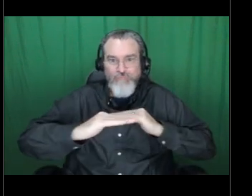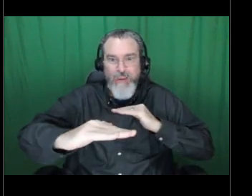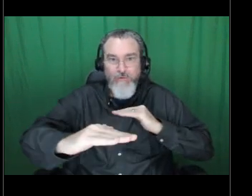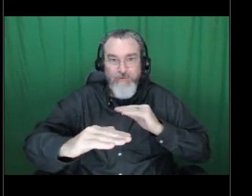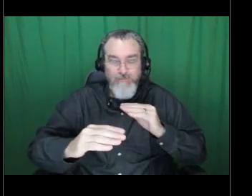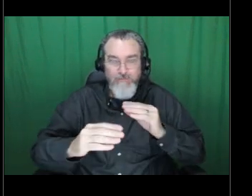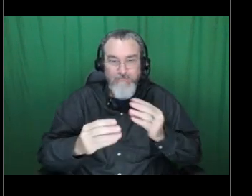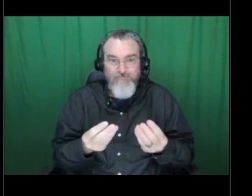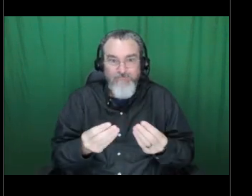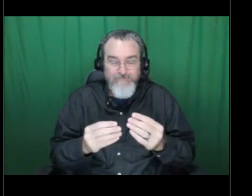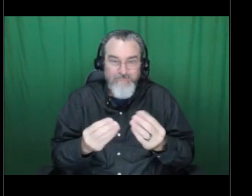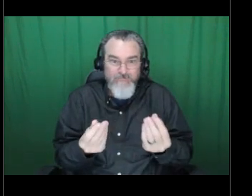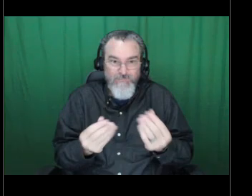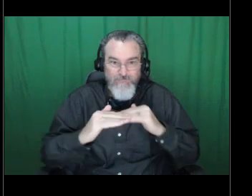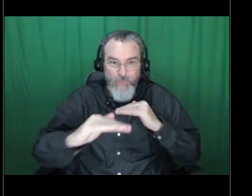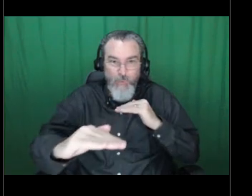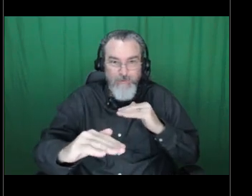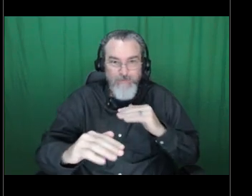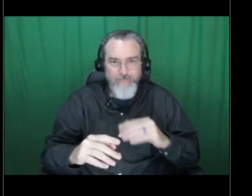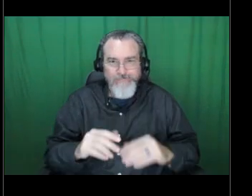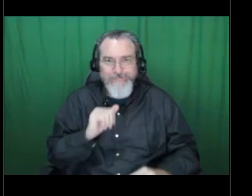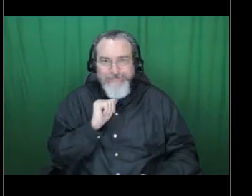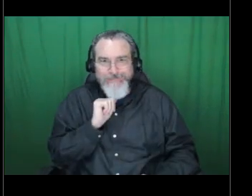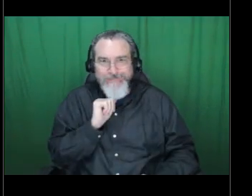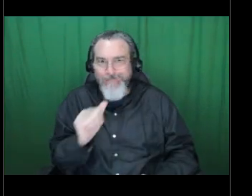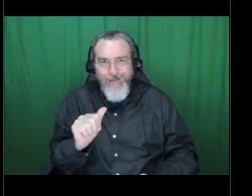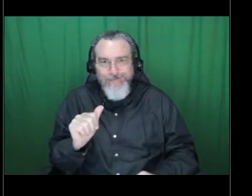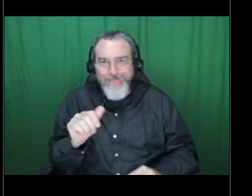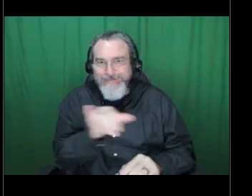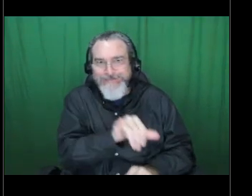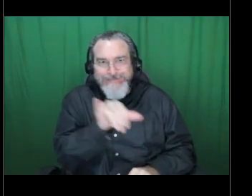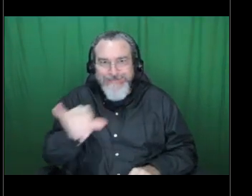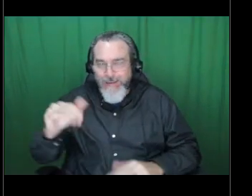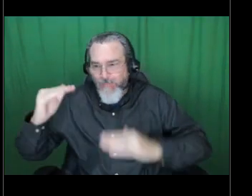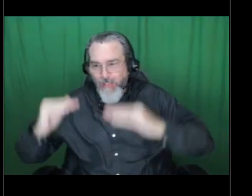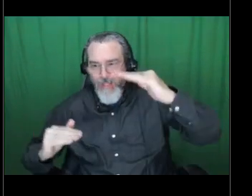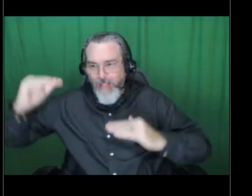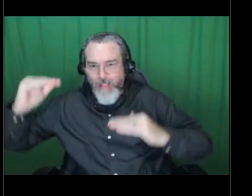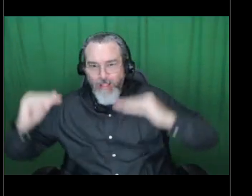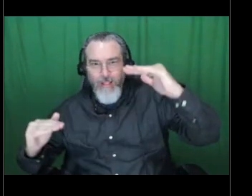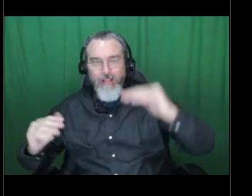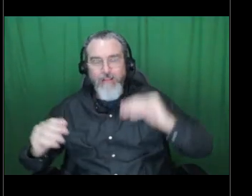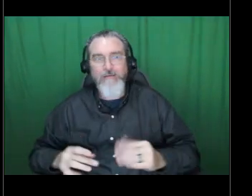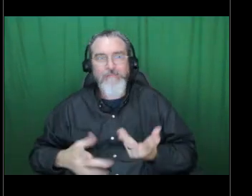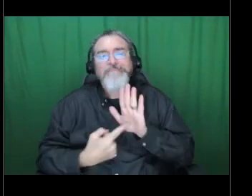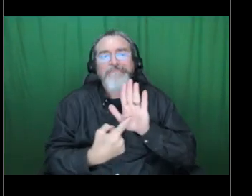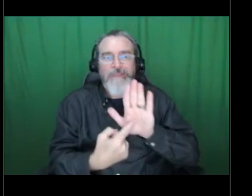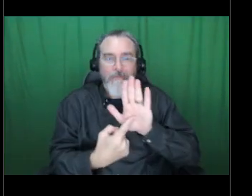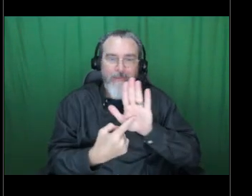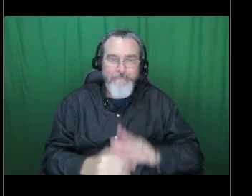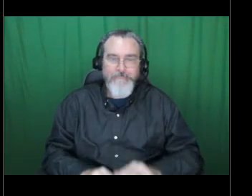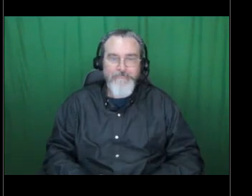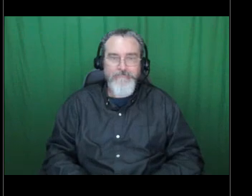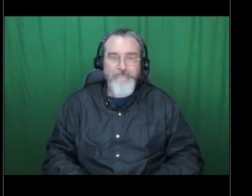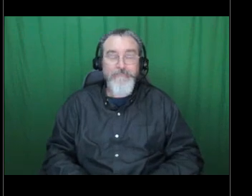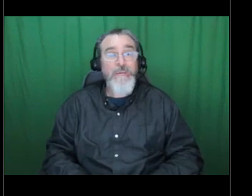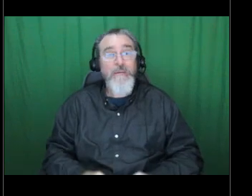grade level. For example, when common use spaces such